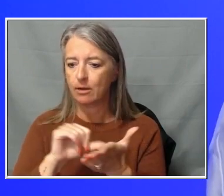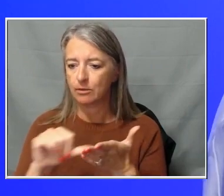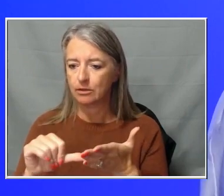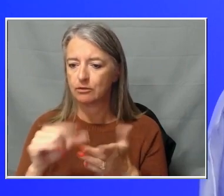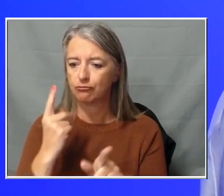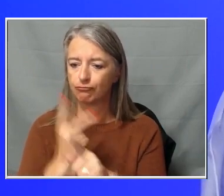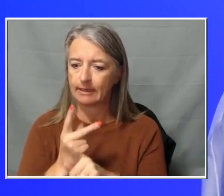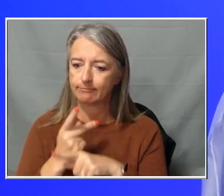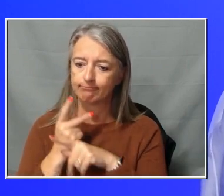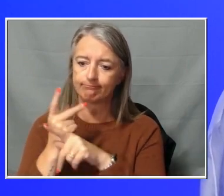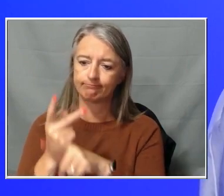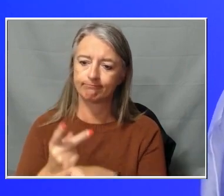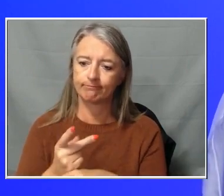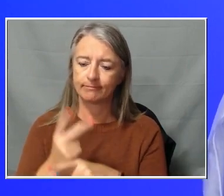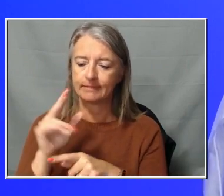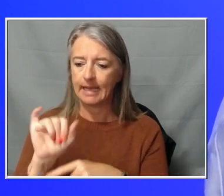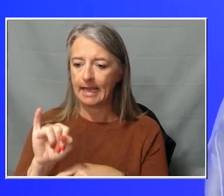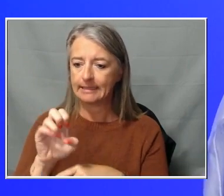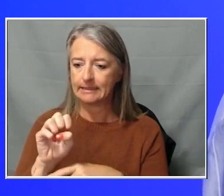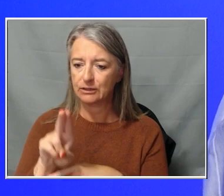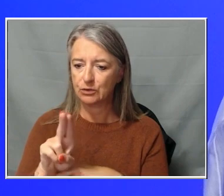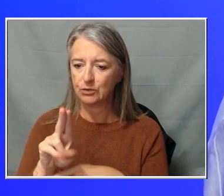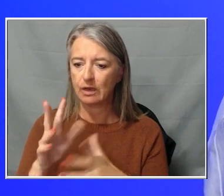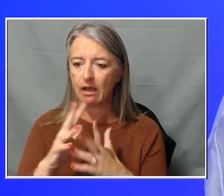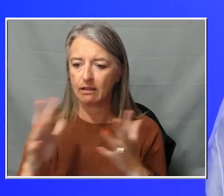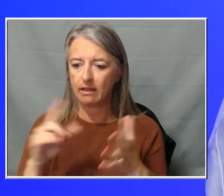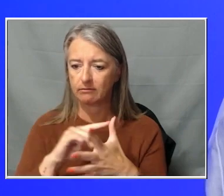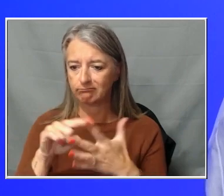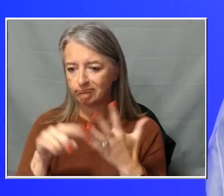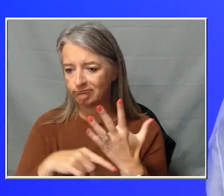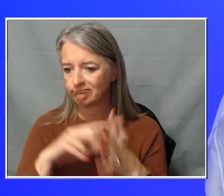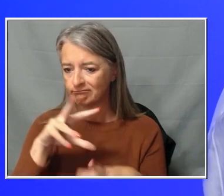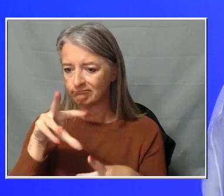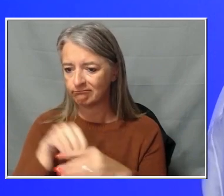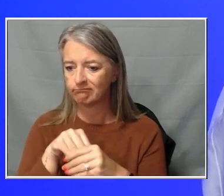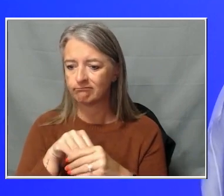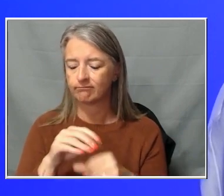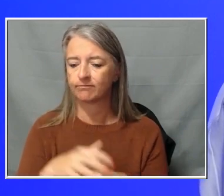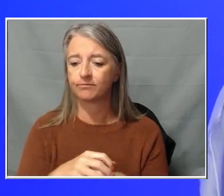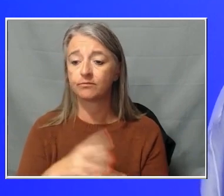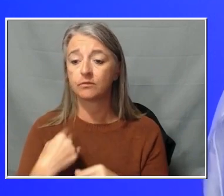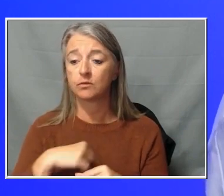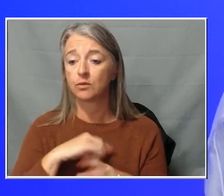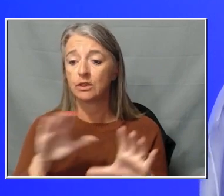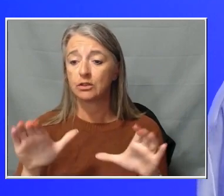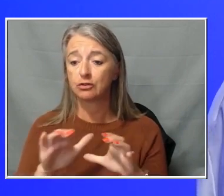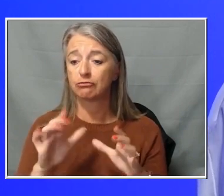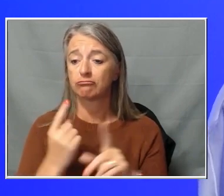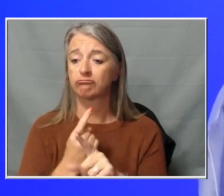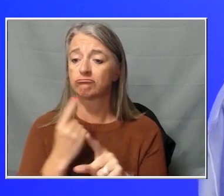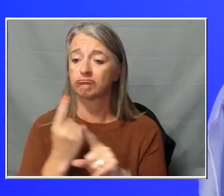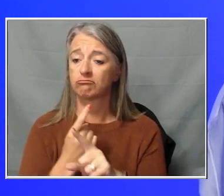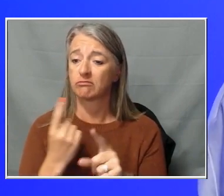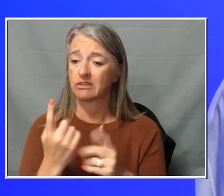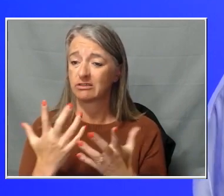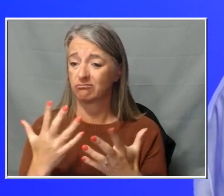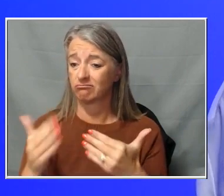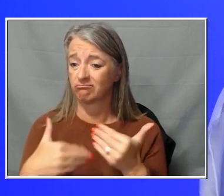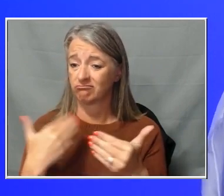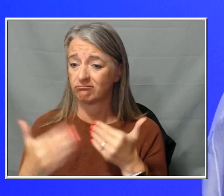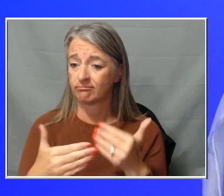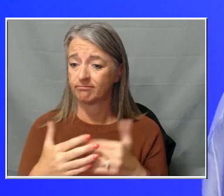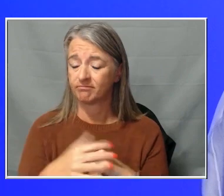in the ICU. So a lot of factors there. And we do this on regular basis. I mean, this is obviously